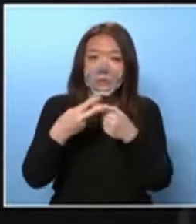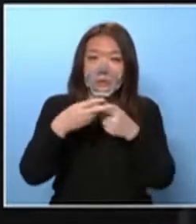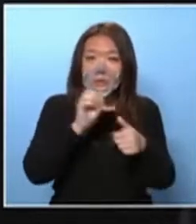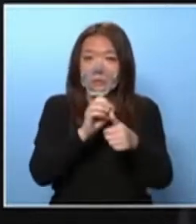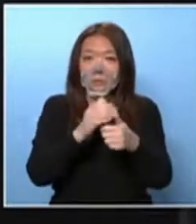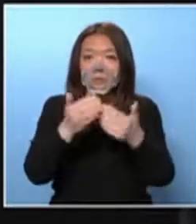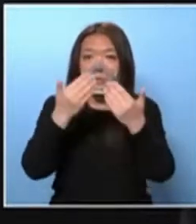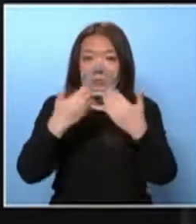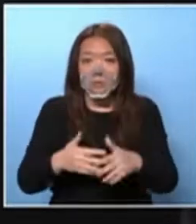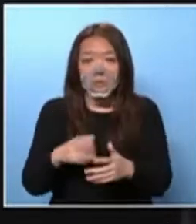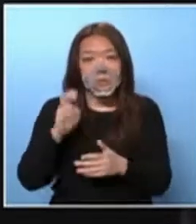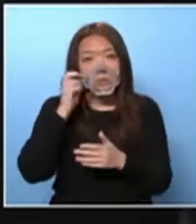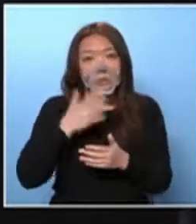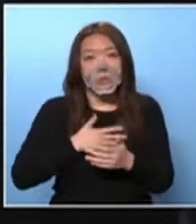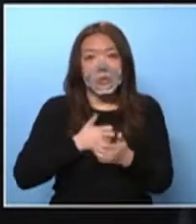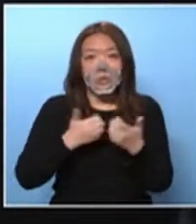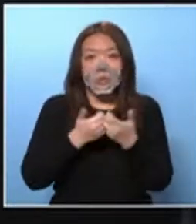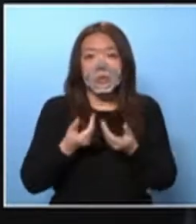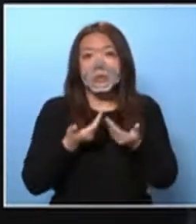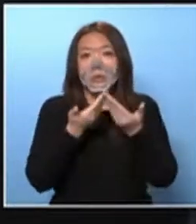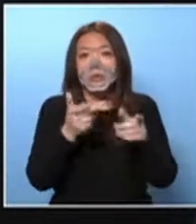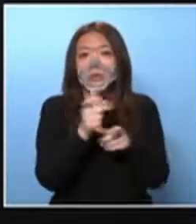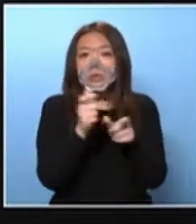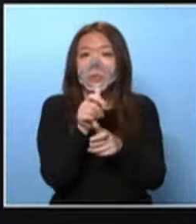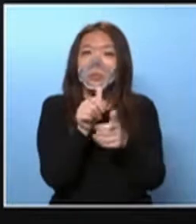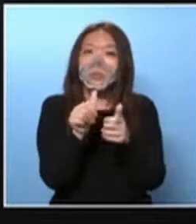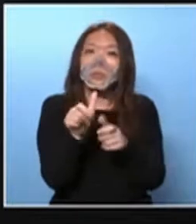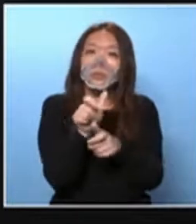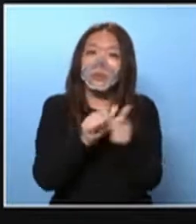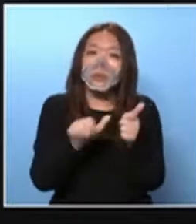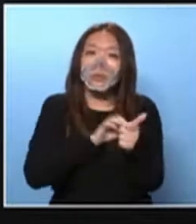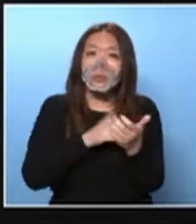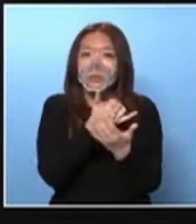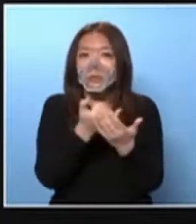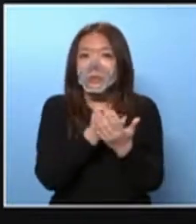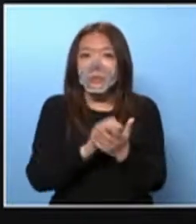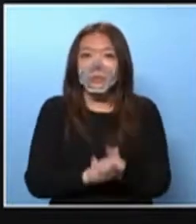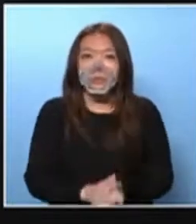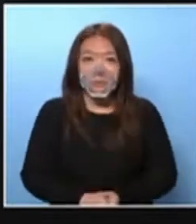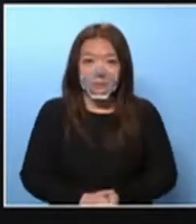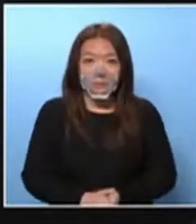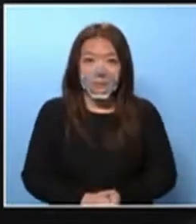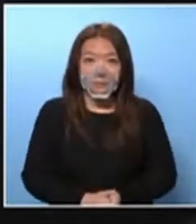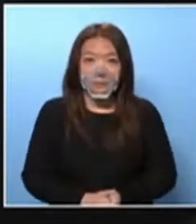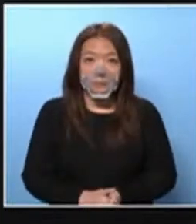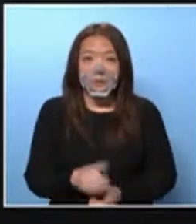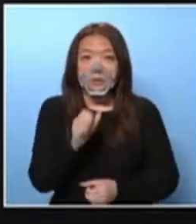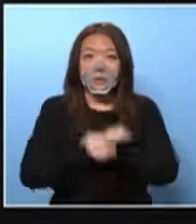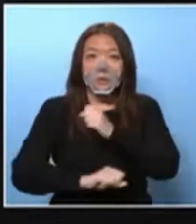is referred to the Finance Committee.